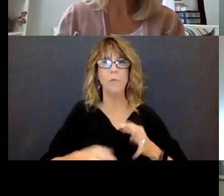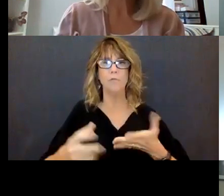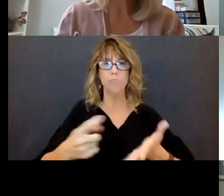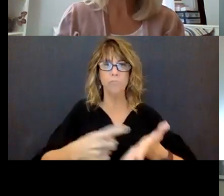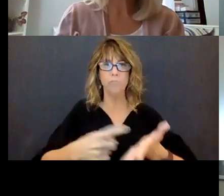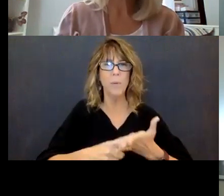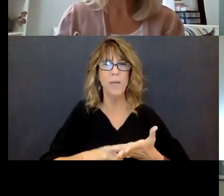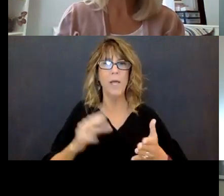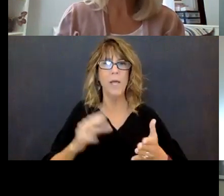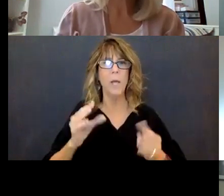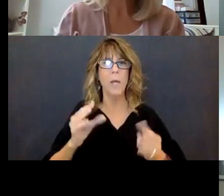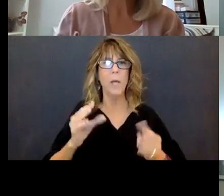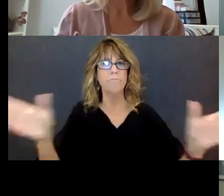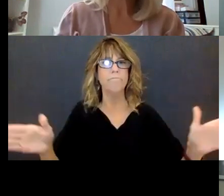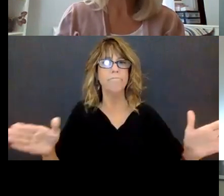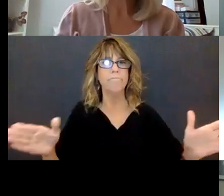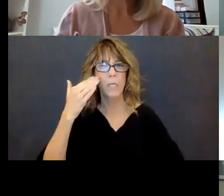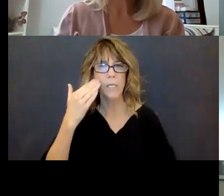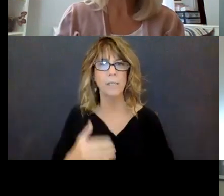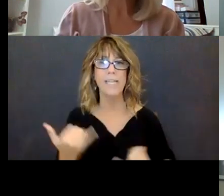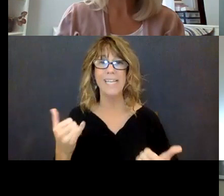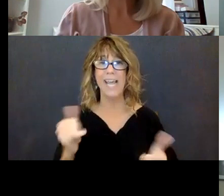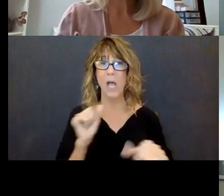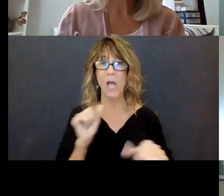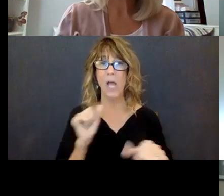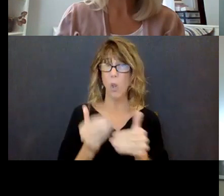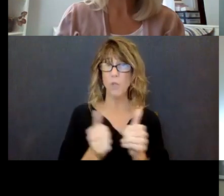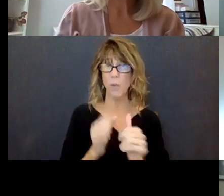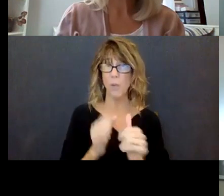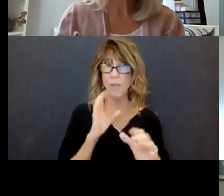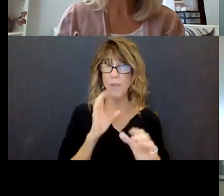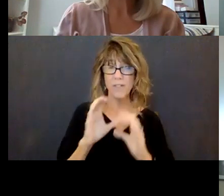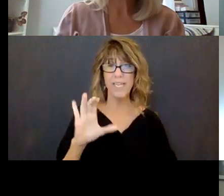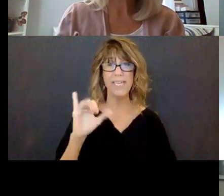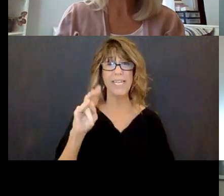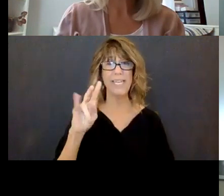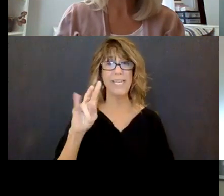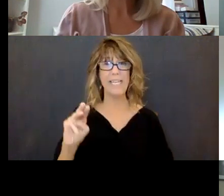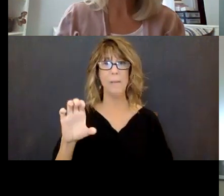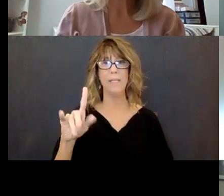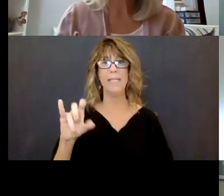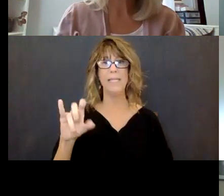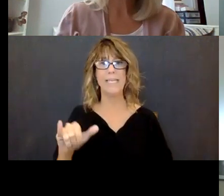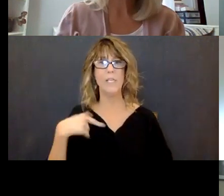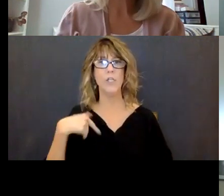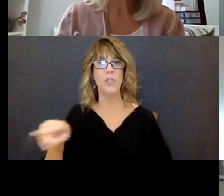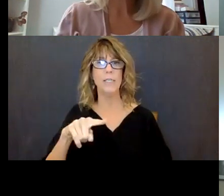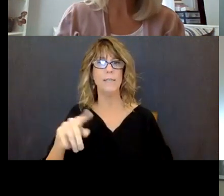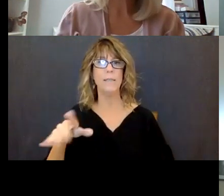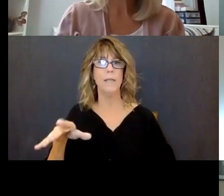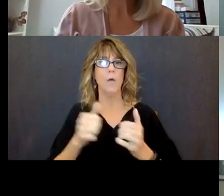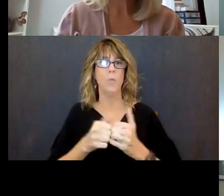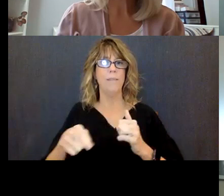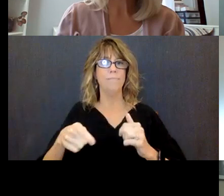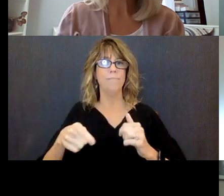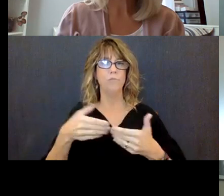closely in conversations. Cynthia McCleskey, the president of Autism Society of Greater Phoenix, has worked in this arena and taken